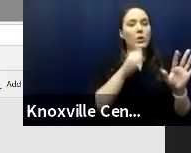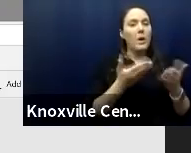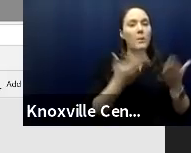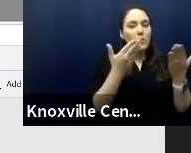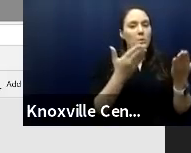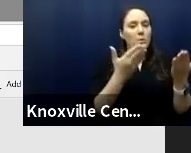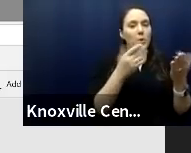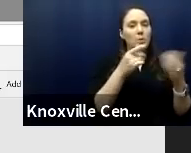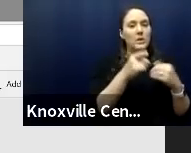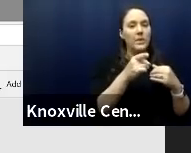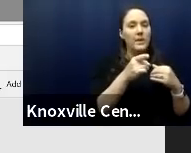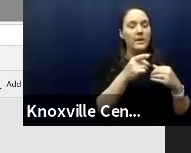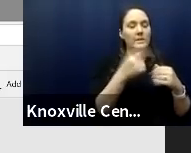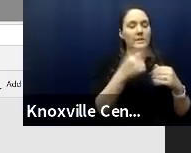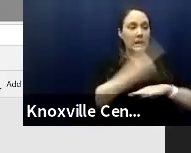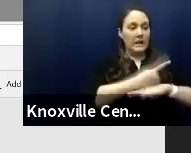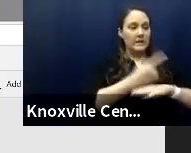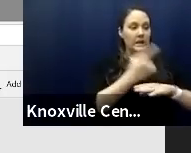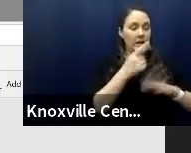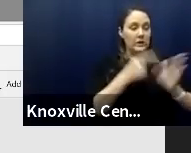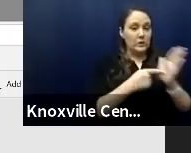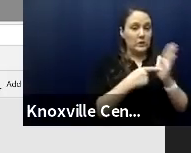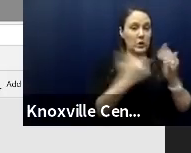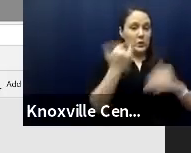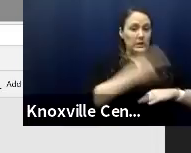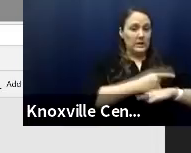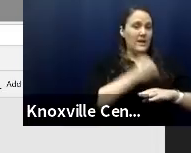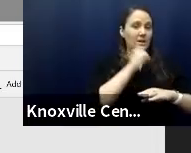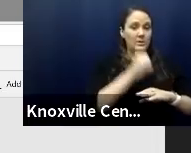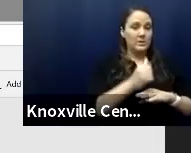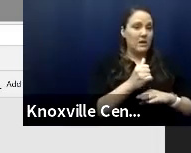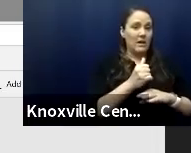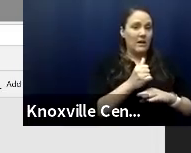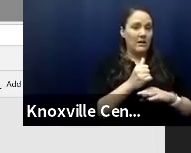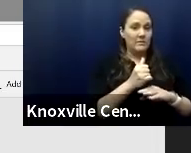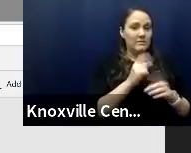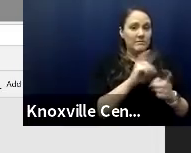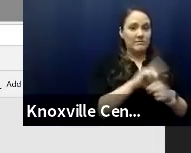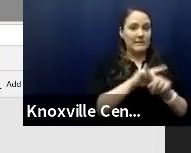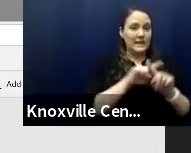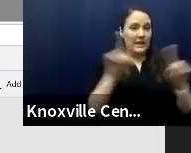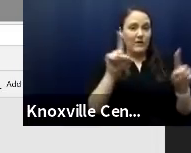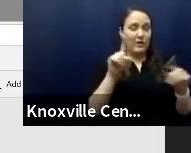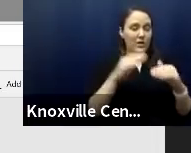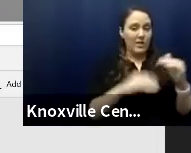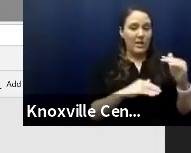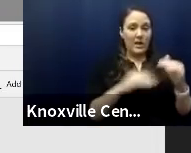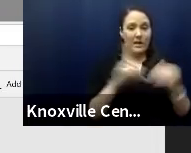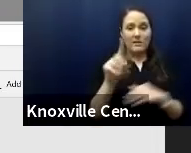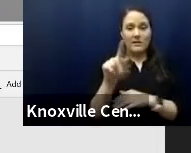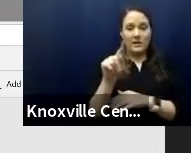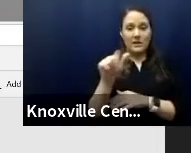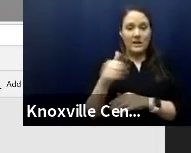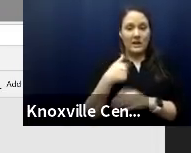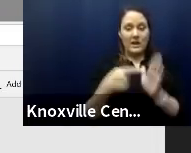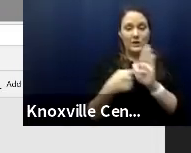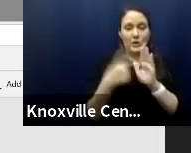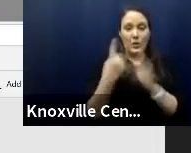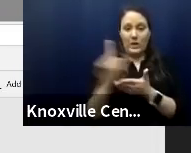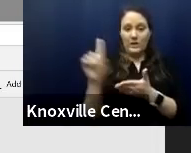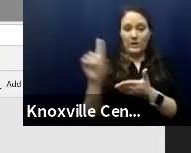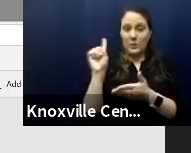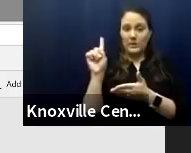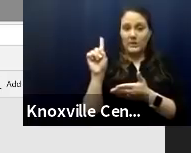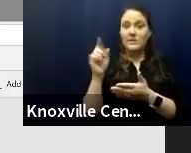mean, even the data I showed today wasn't significantly materially different than the data I showed last week. So